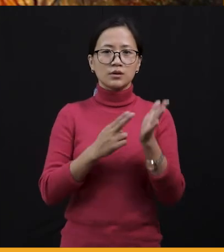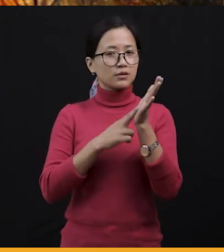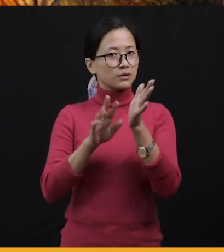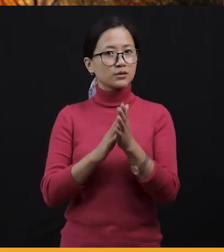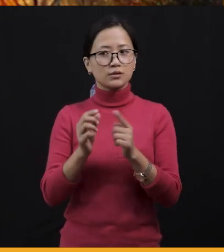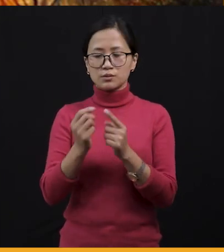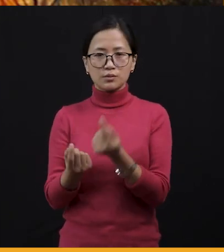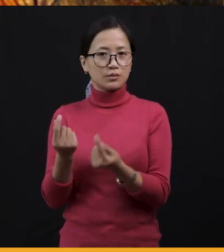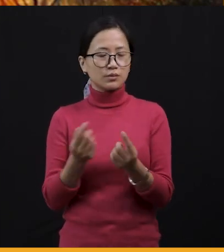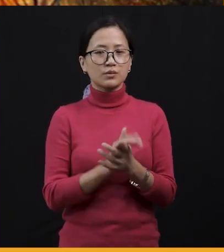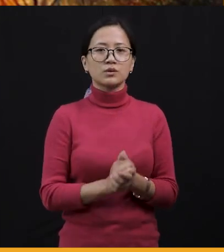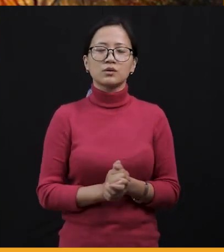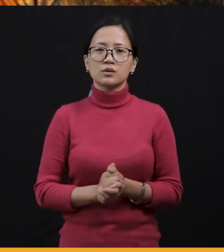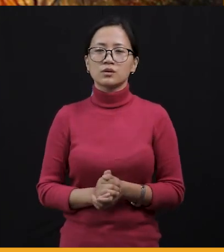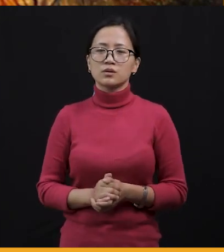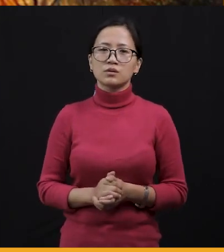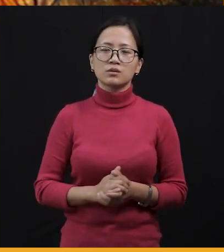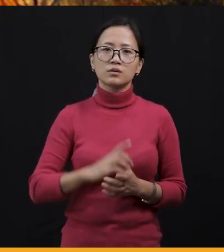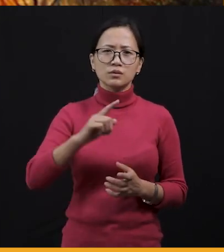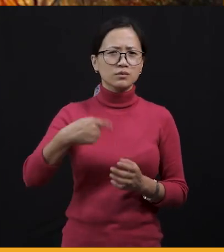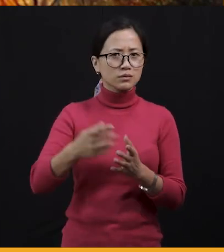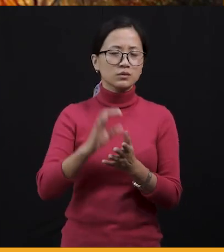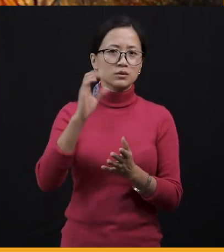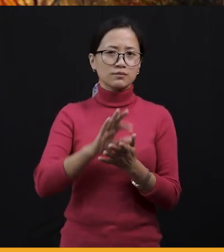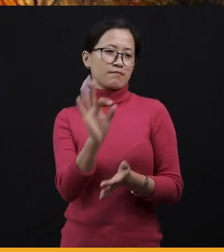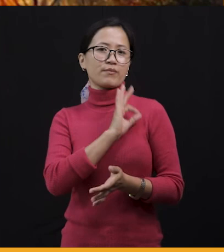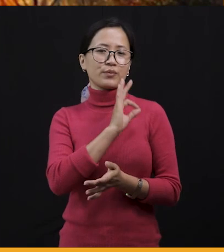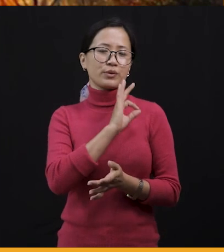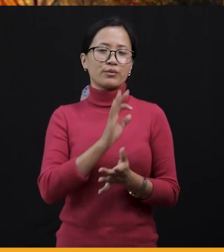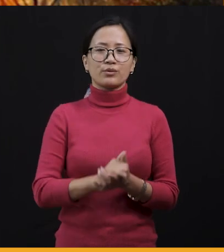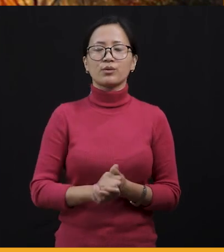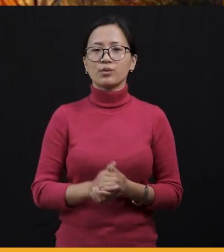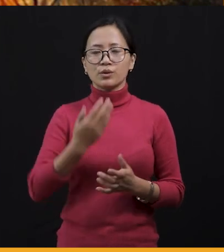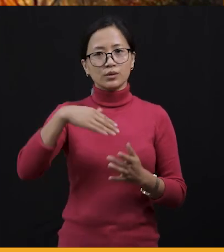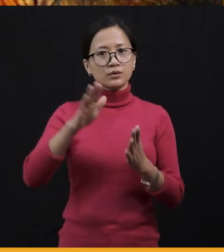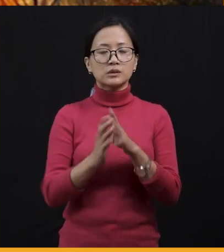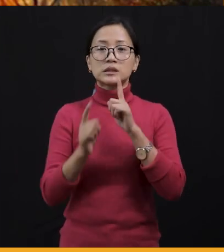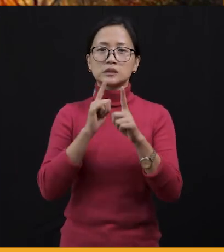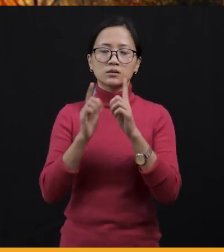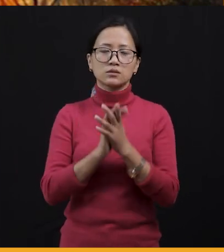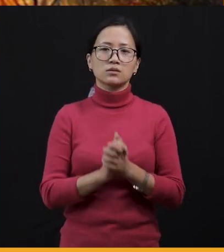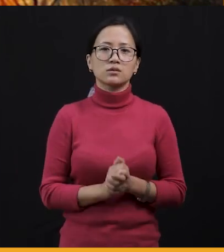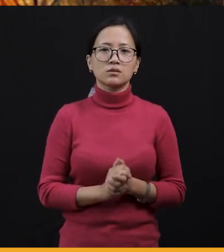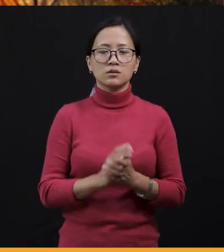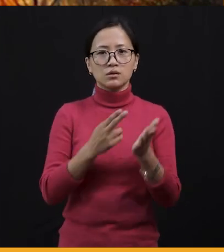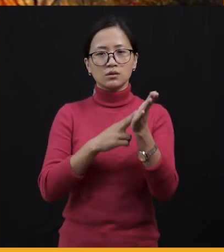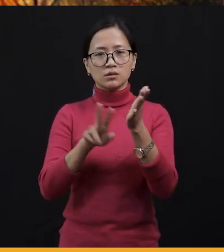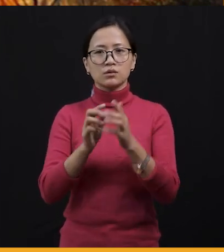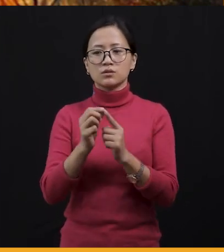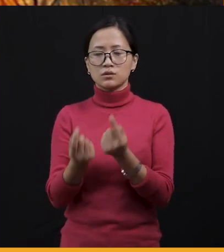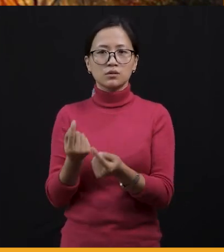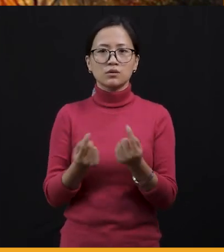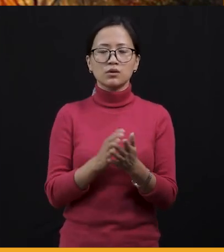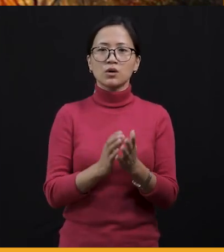beautiful national park. And also in the next class is going to be very interesting because we are going to discuss about the national